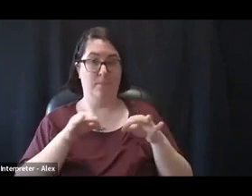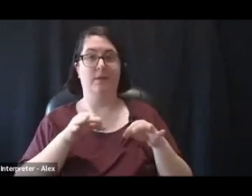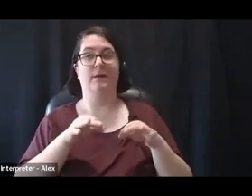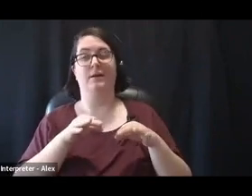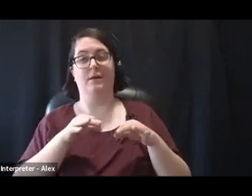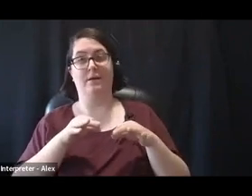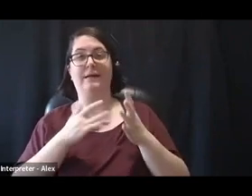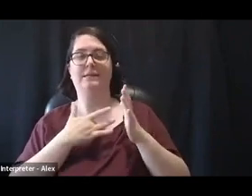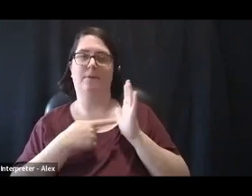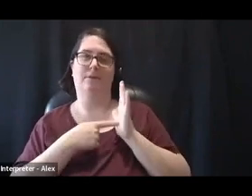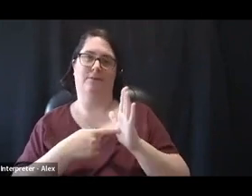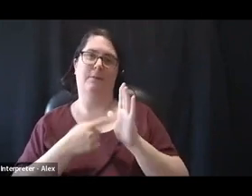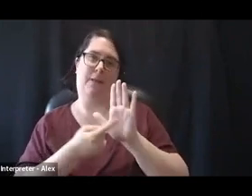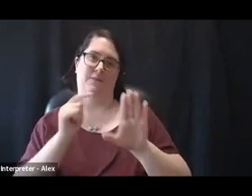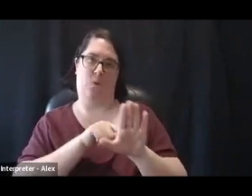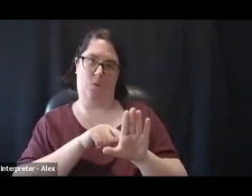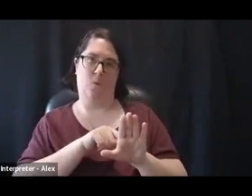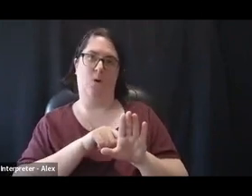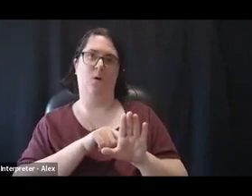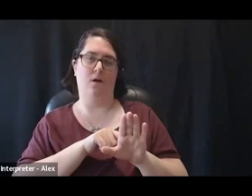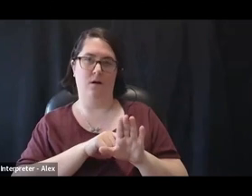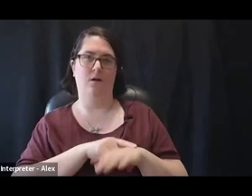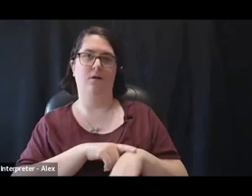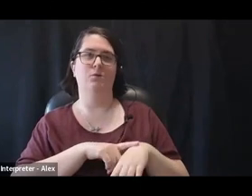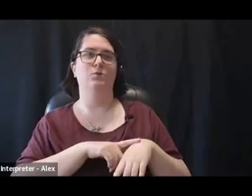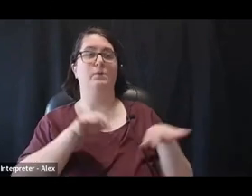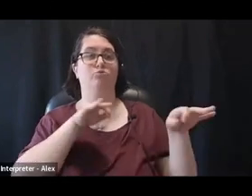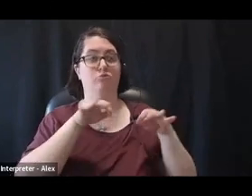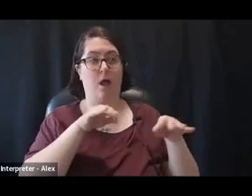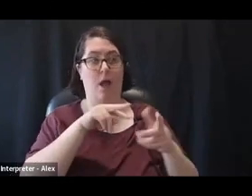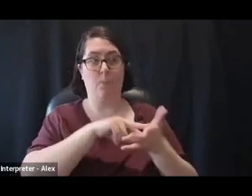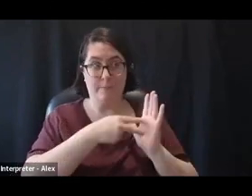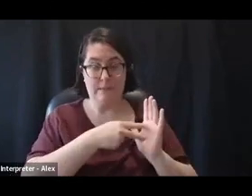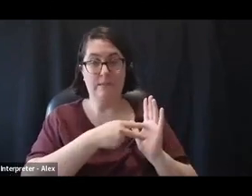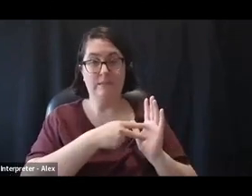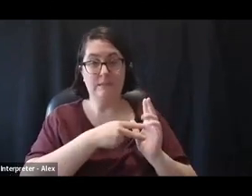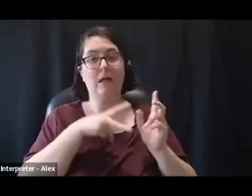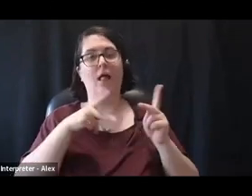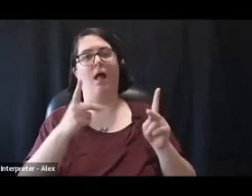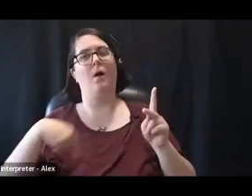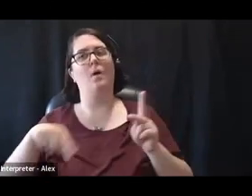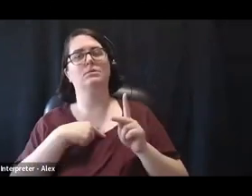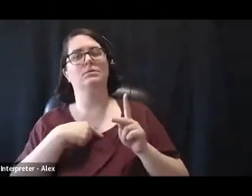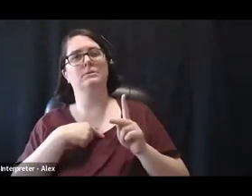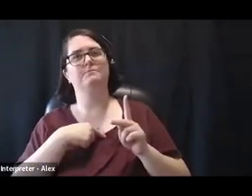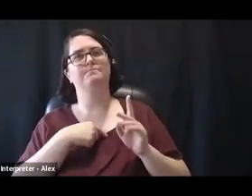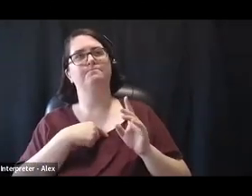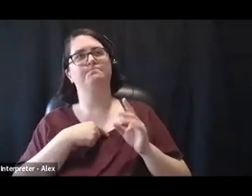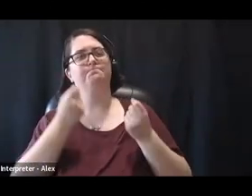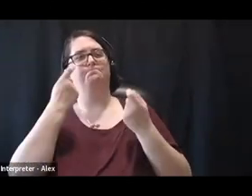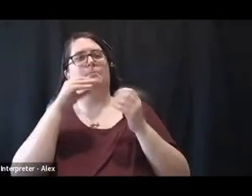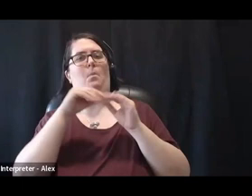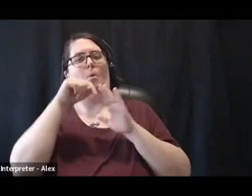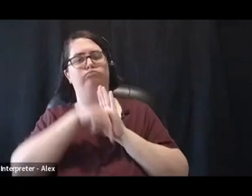through metaphor. So reaching for ways to describe and explain that allow for us to have the understanding. So